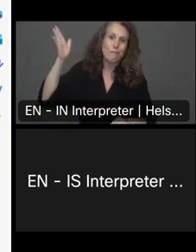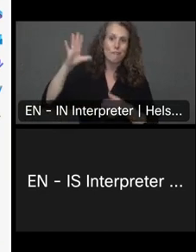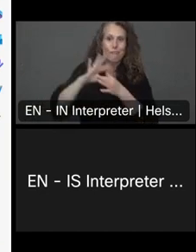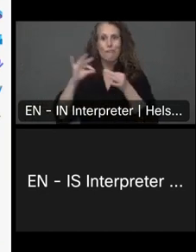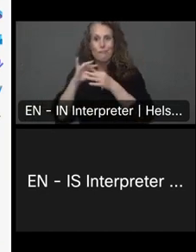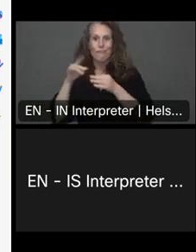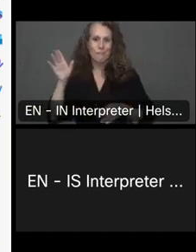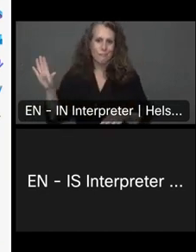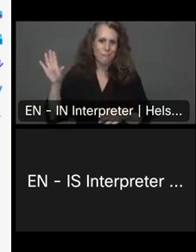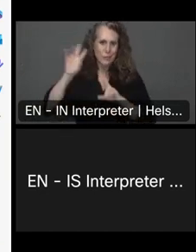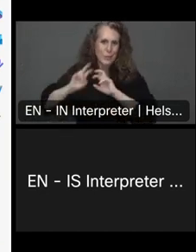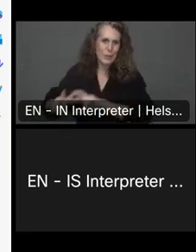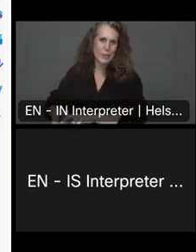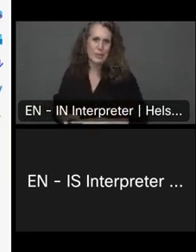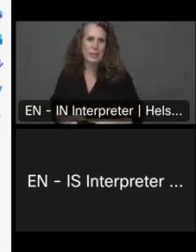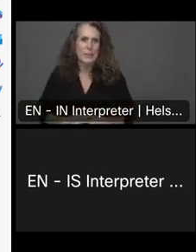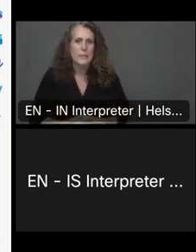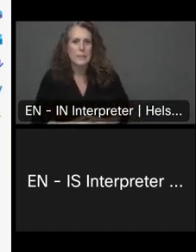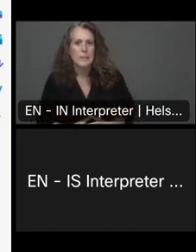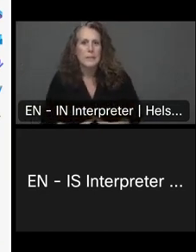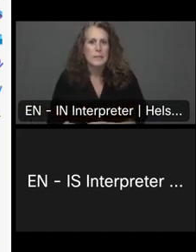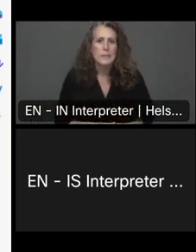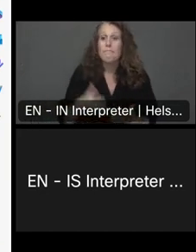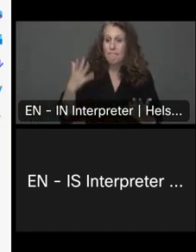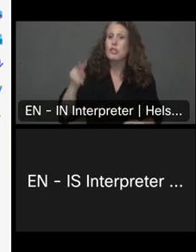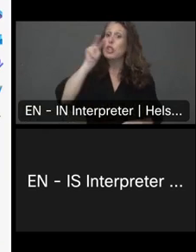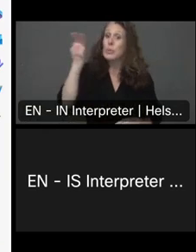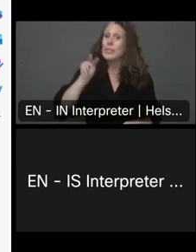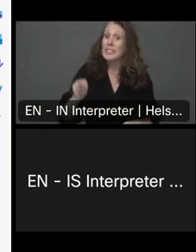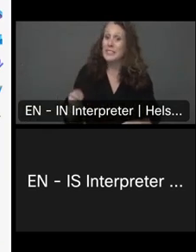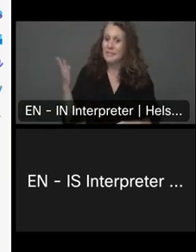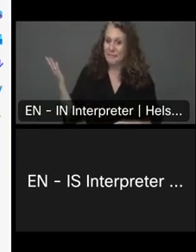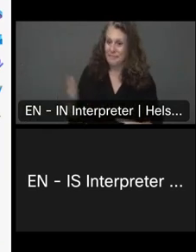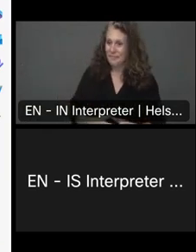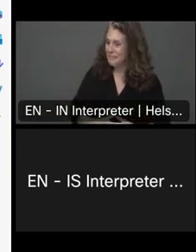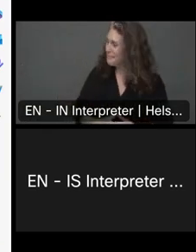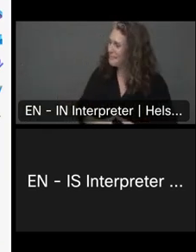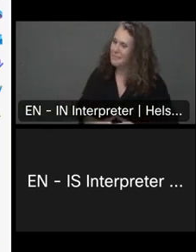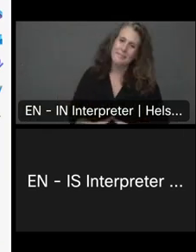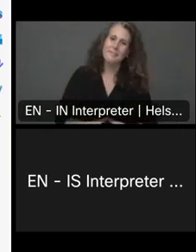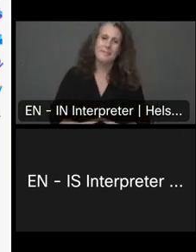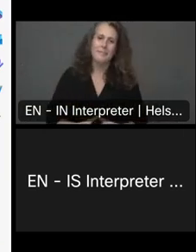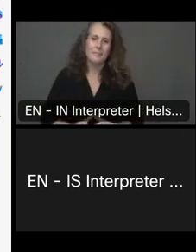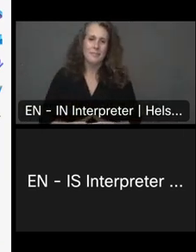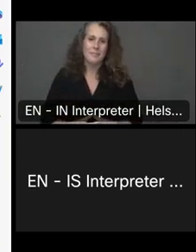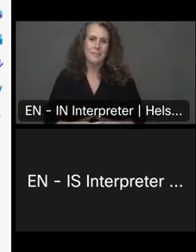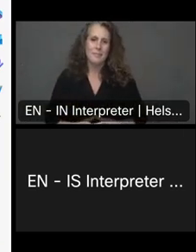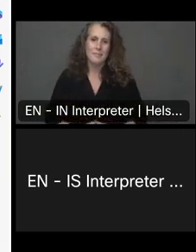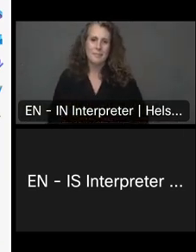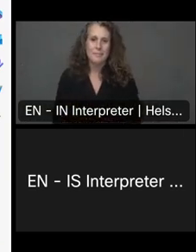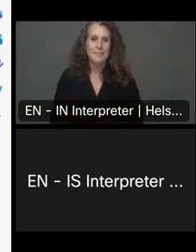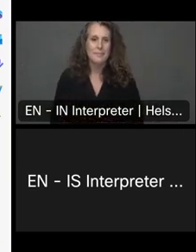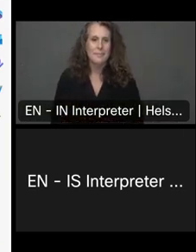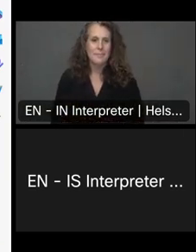war dialectic has exactly two teams, as we saw in that illustration. since Curtius first